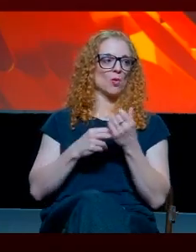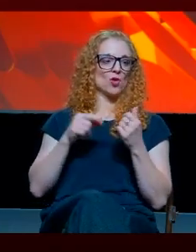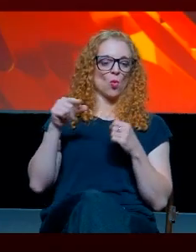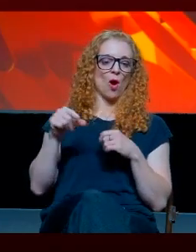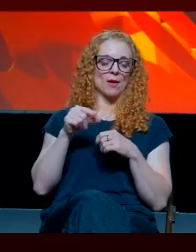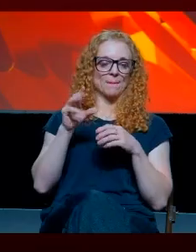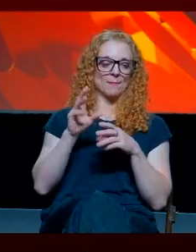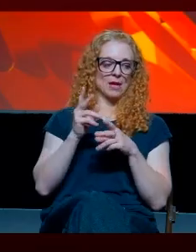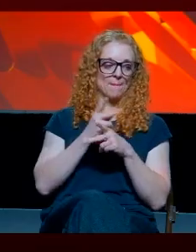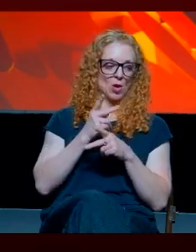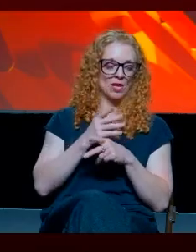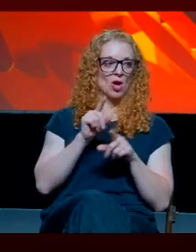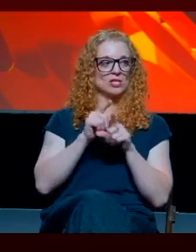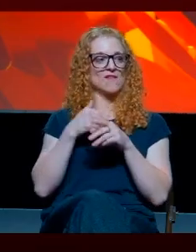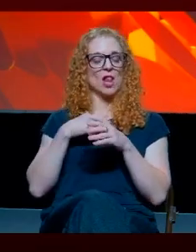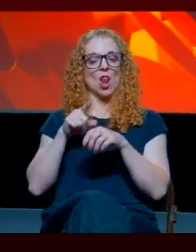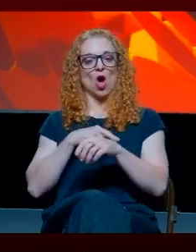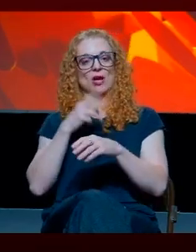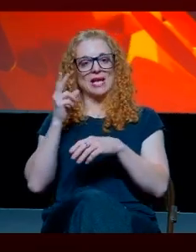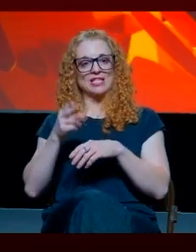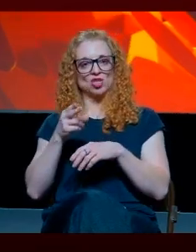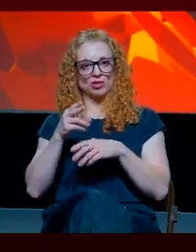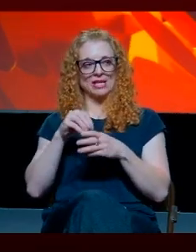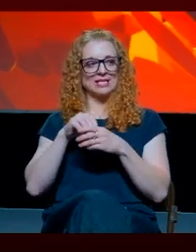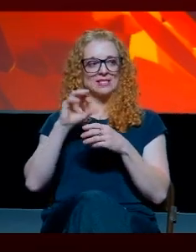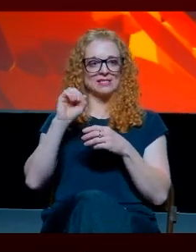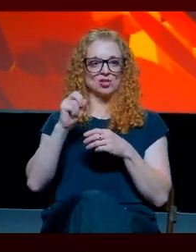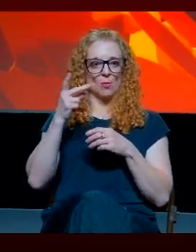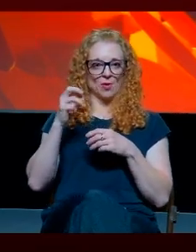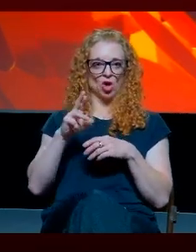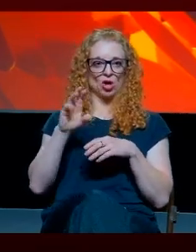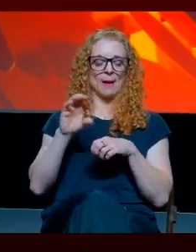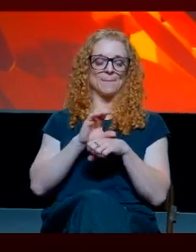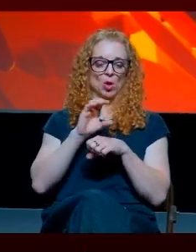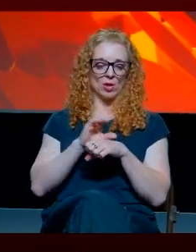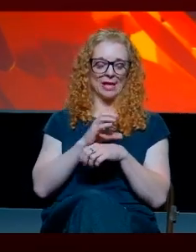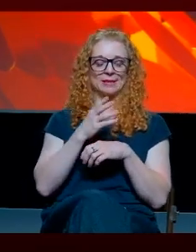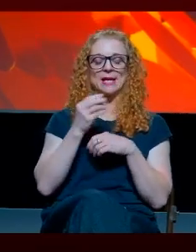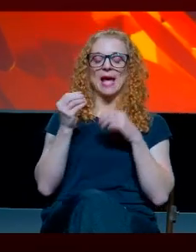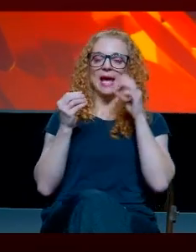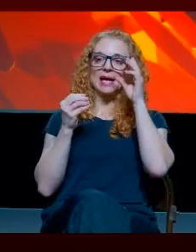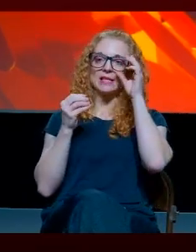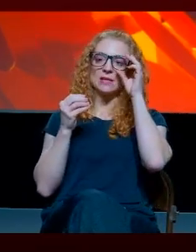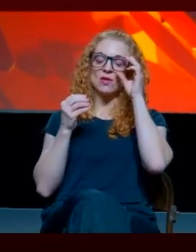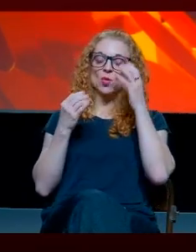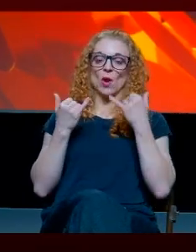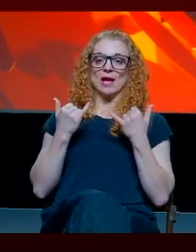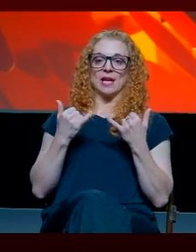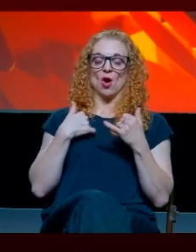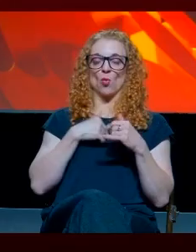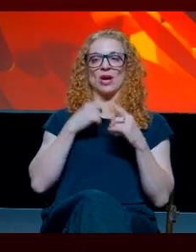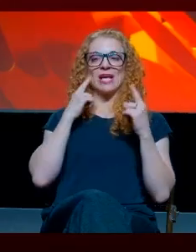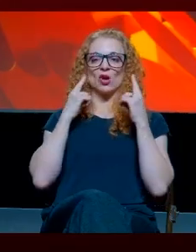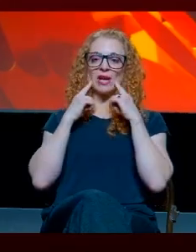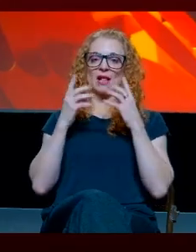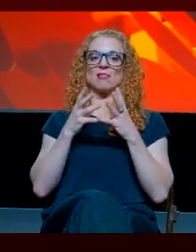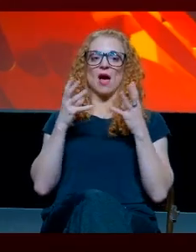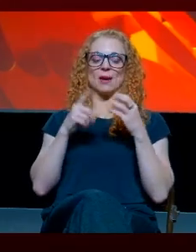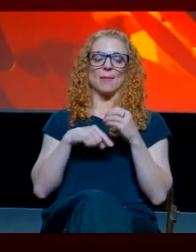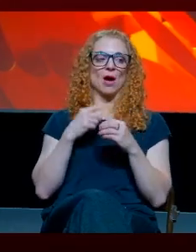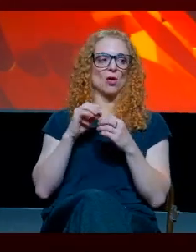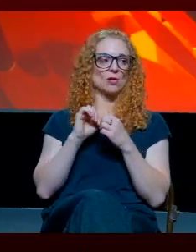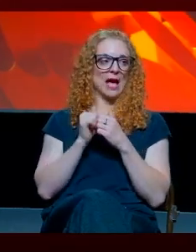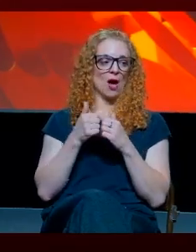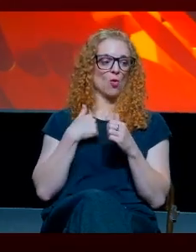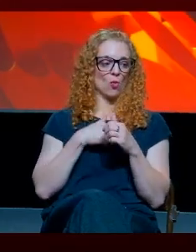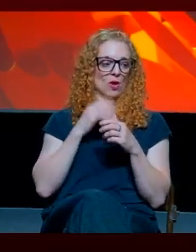computing, but also has a very long history in supercomputing. And right now we're hearing a lot about how we're